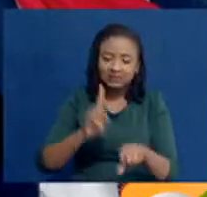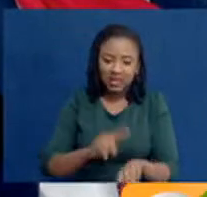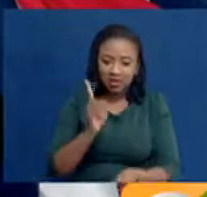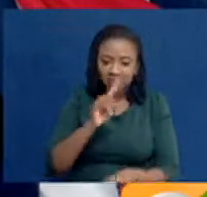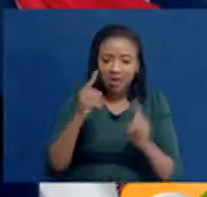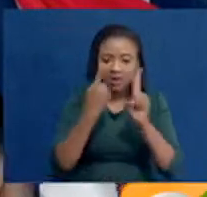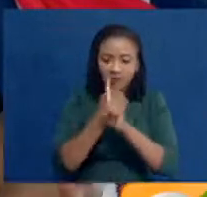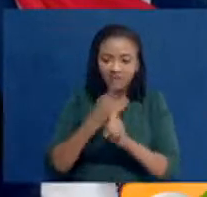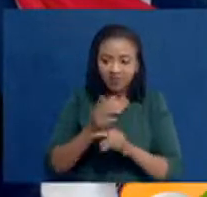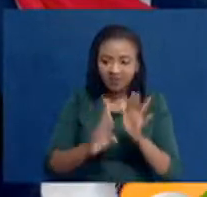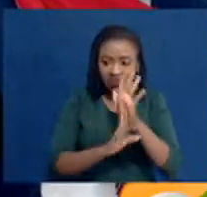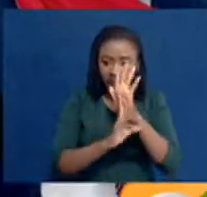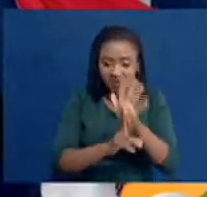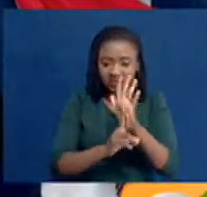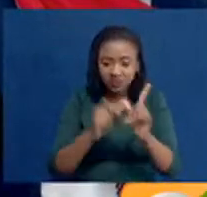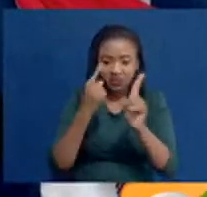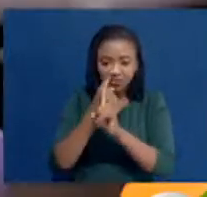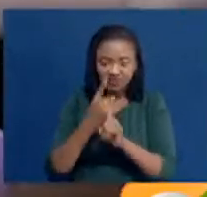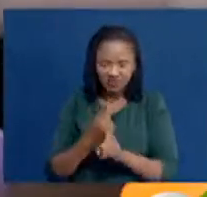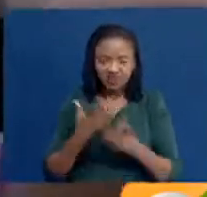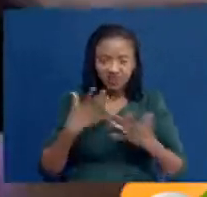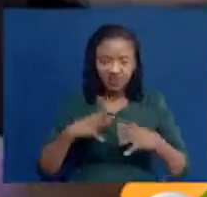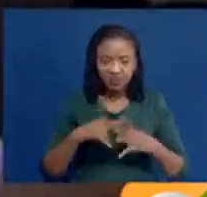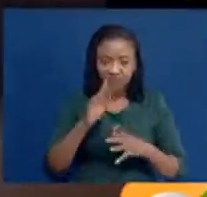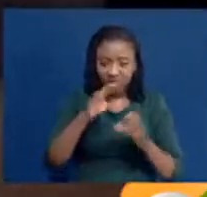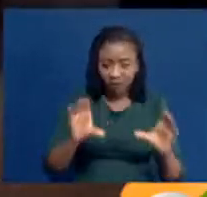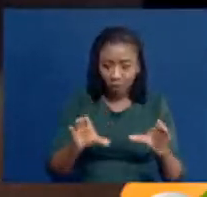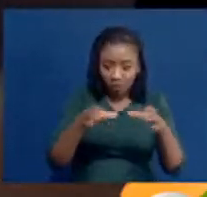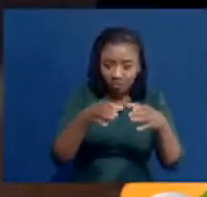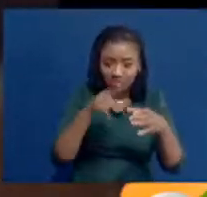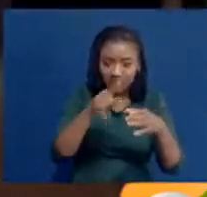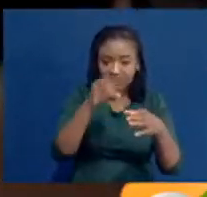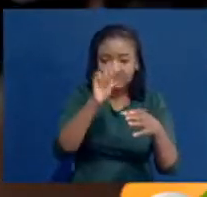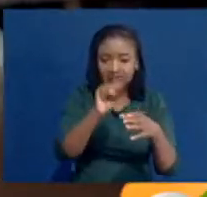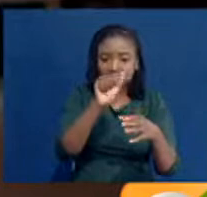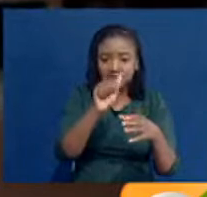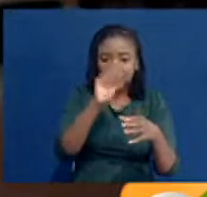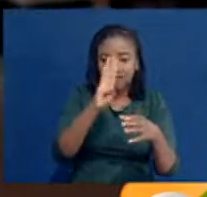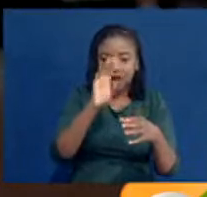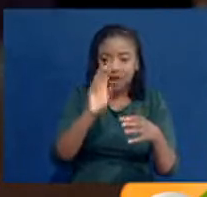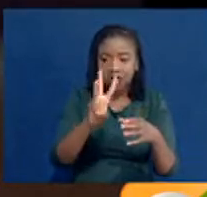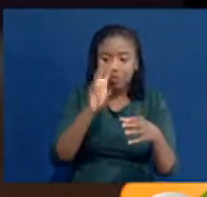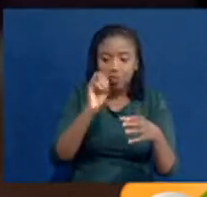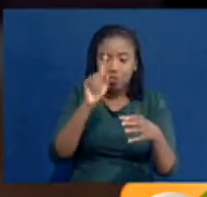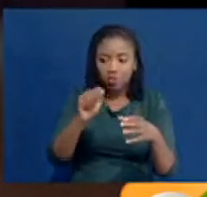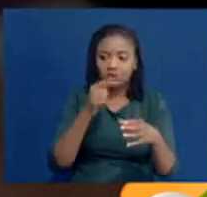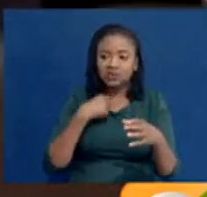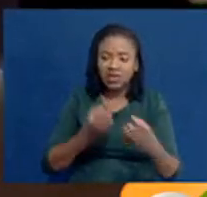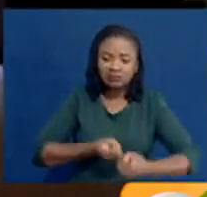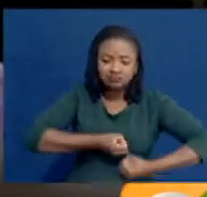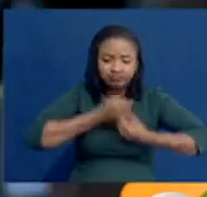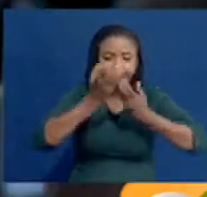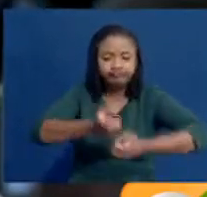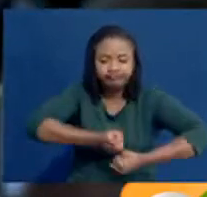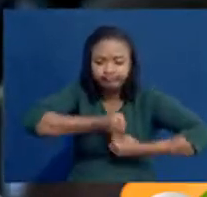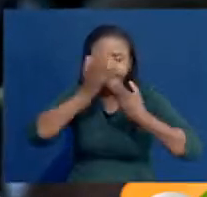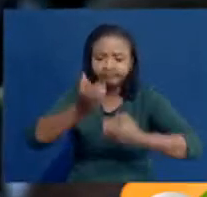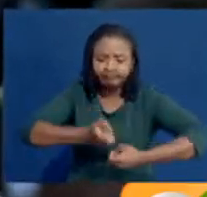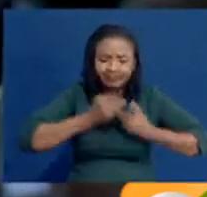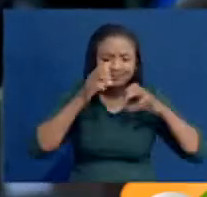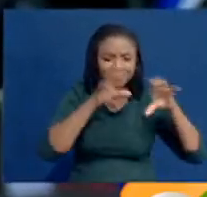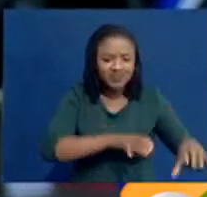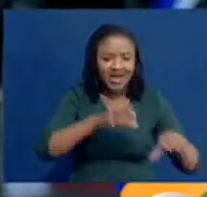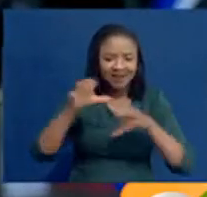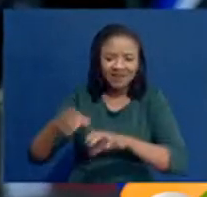Representatives and professionals from the Sabaot community were moved to tears as their members enumerated the tribulations they face owing